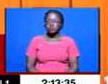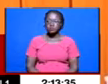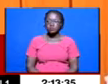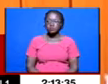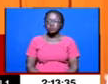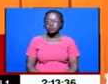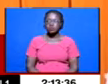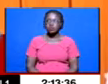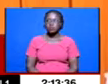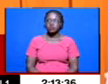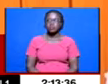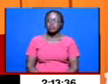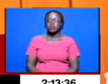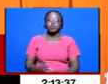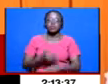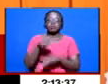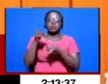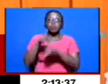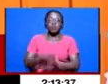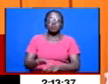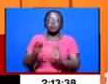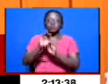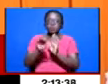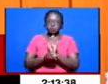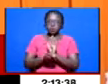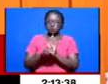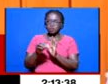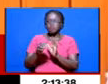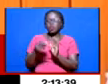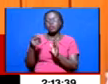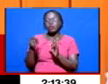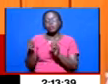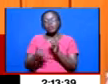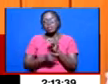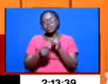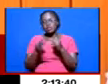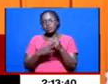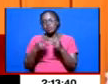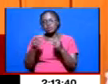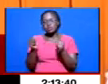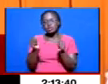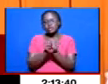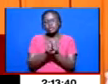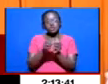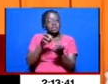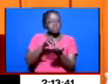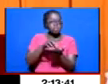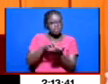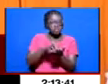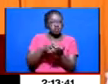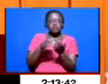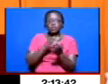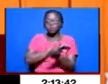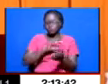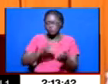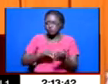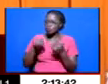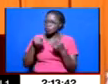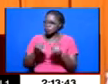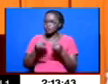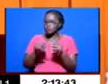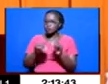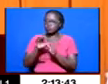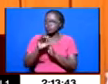After the promulgation of the Constitution in August 2010, there was a case of the Commission for the Implementation of the Constitution